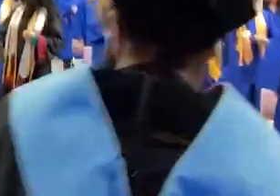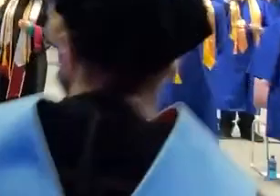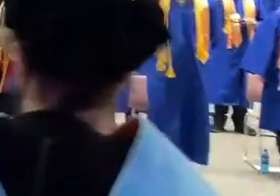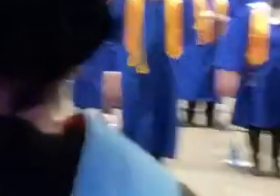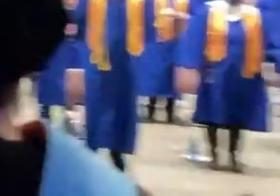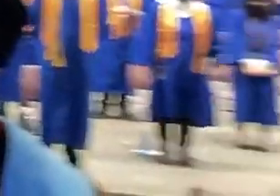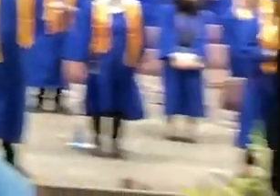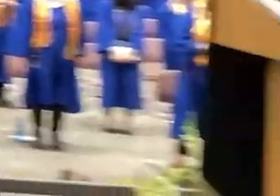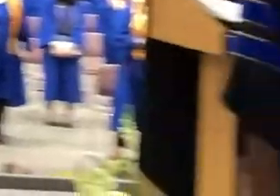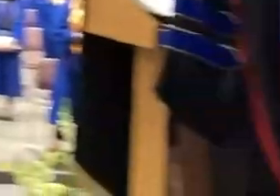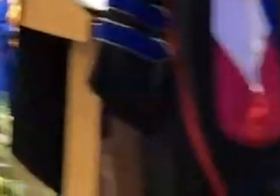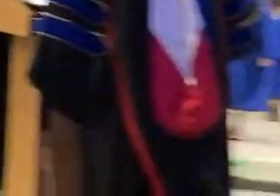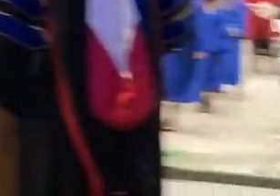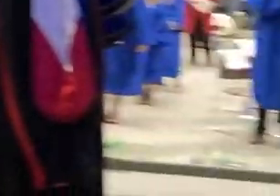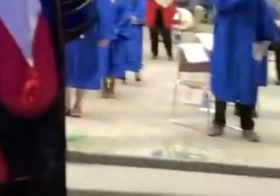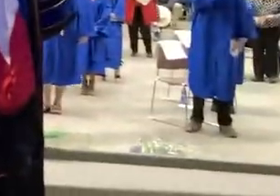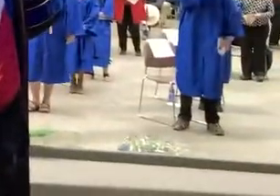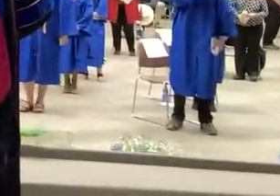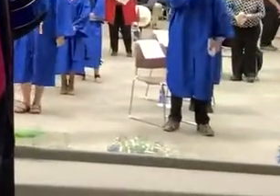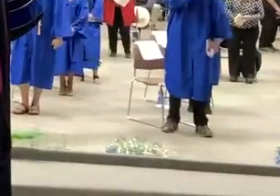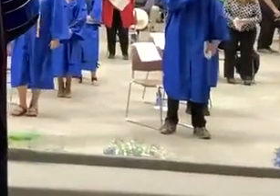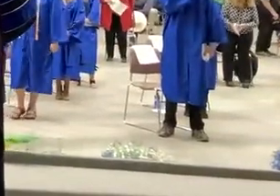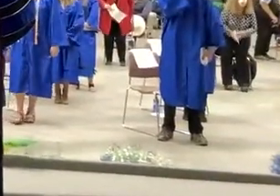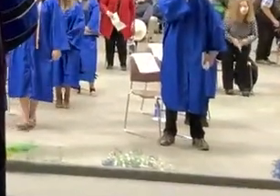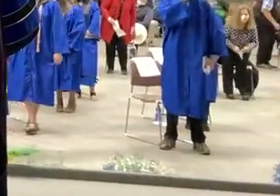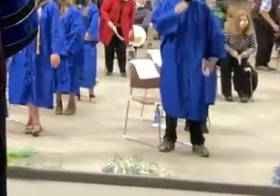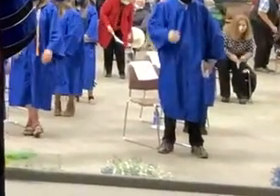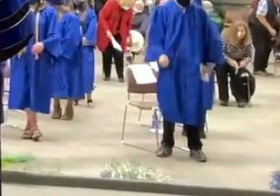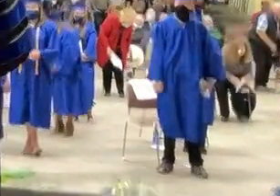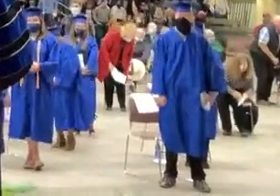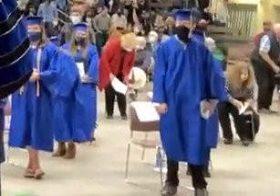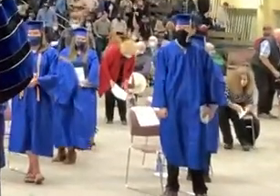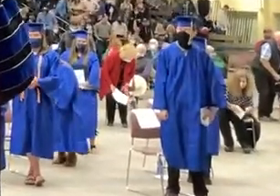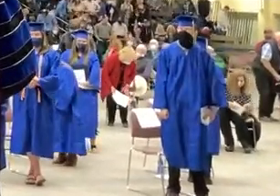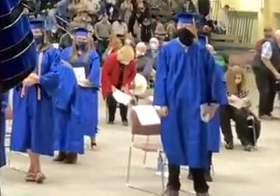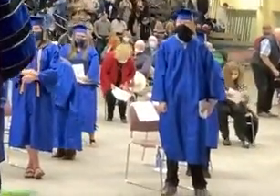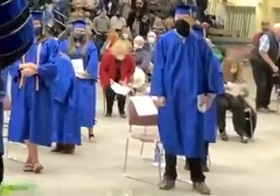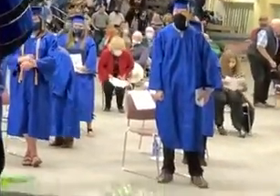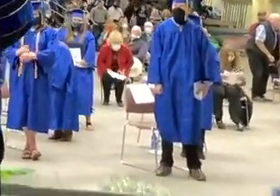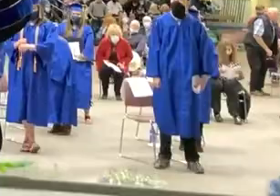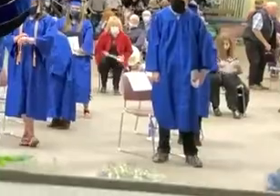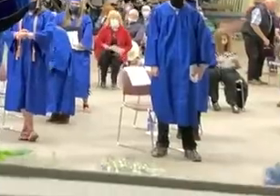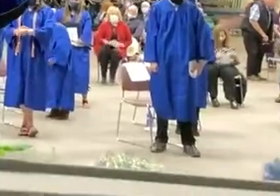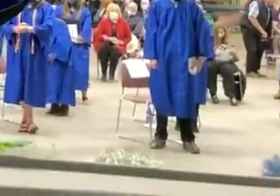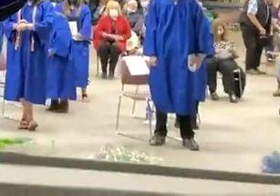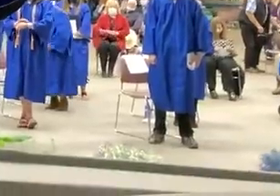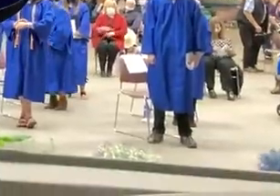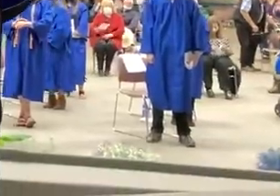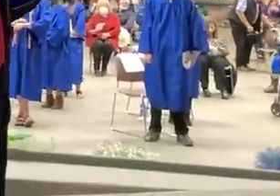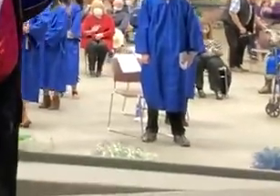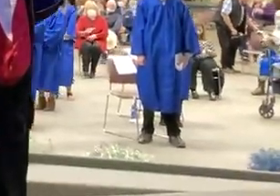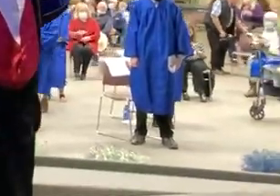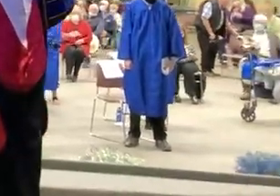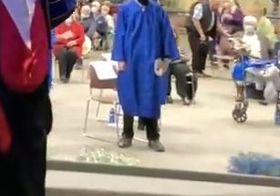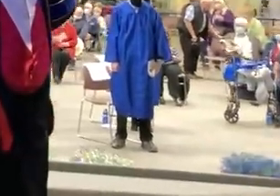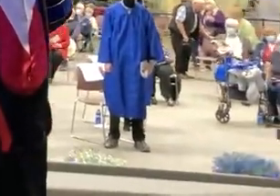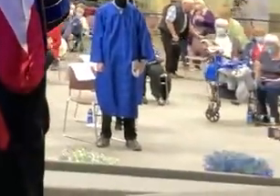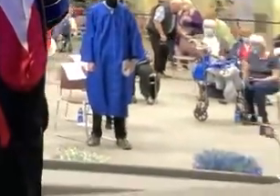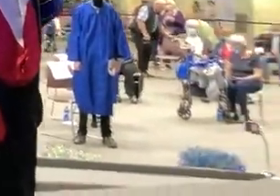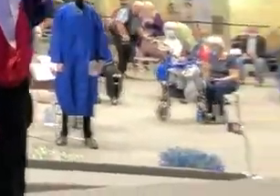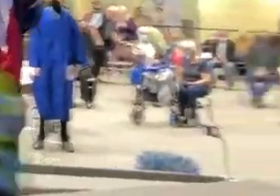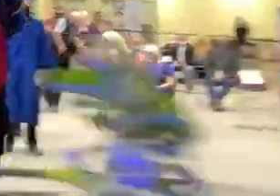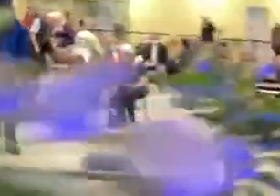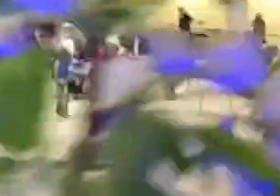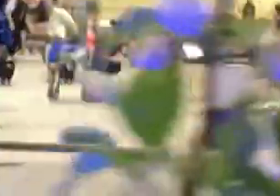Families and friends, please remain in your seats while the platform party, followed by faculty and graduates, leave the